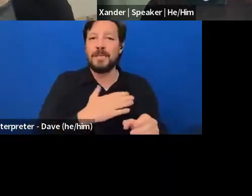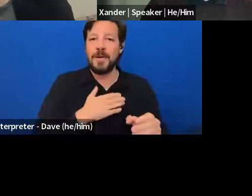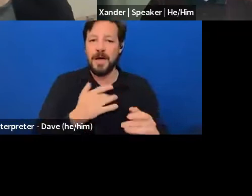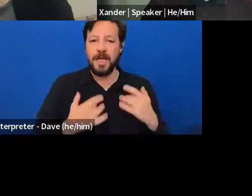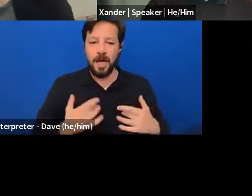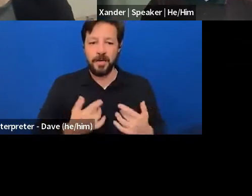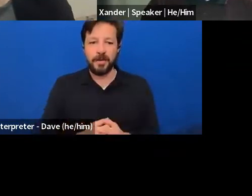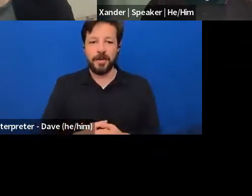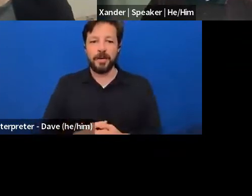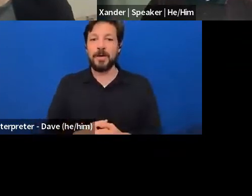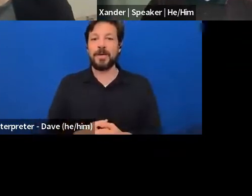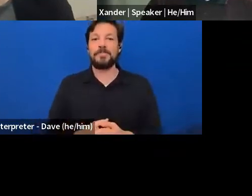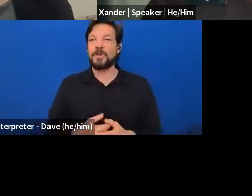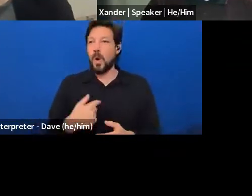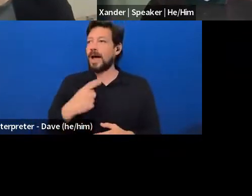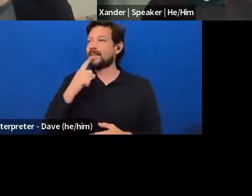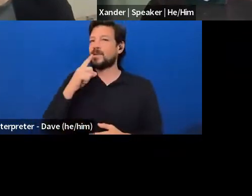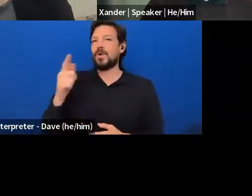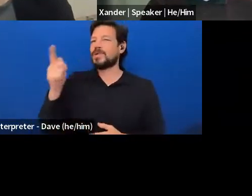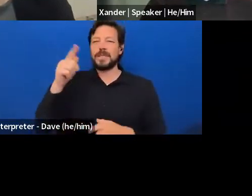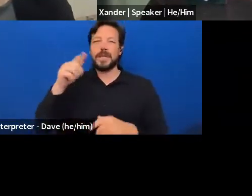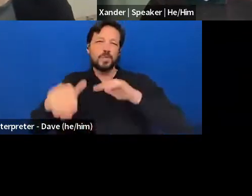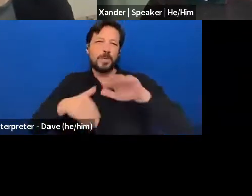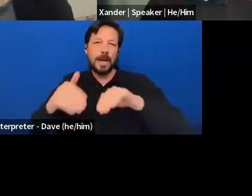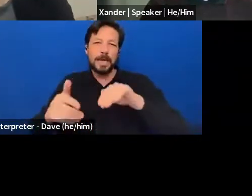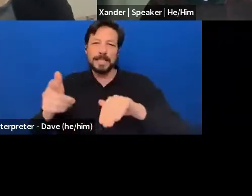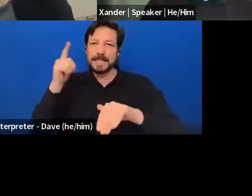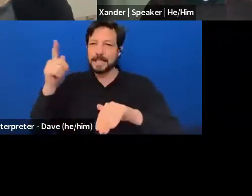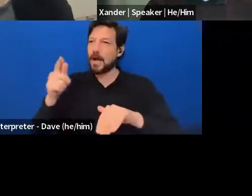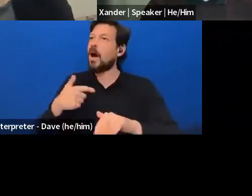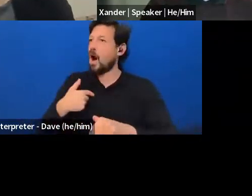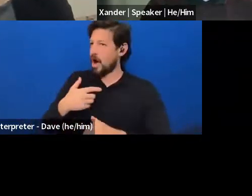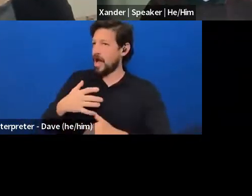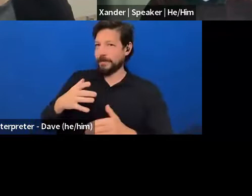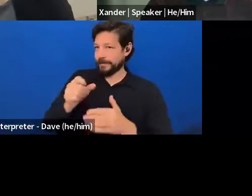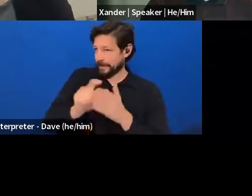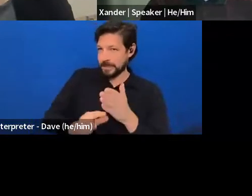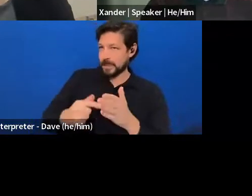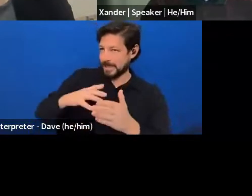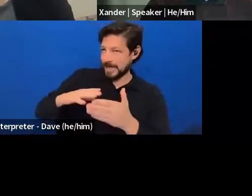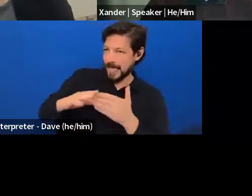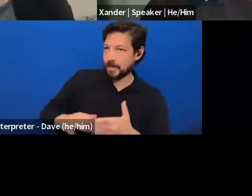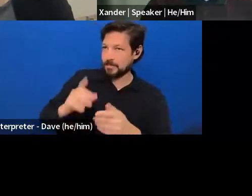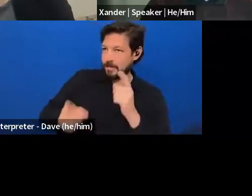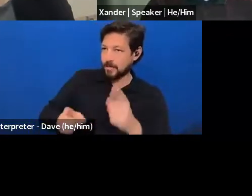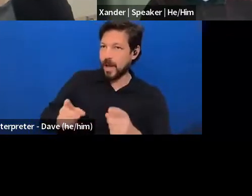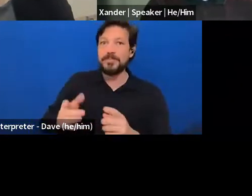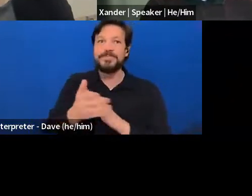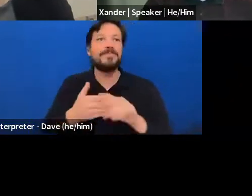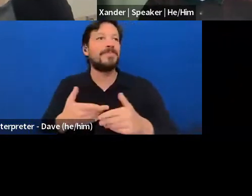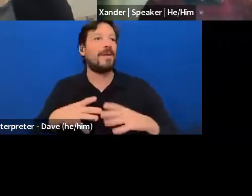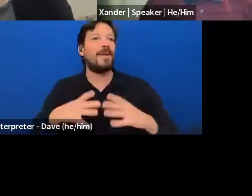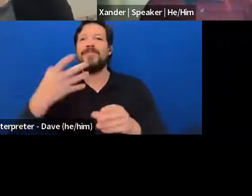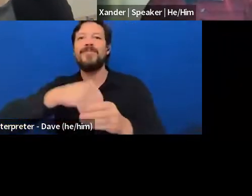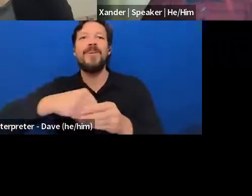to the instructor or whoever was running the session enabled me to participate in these activities the same way as everyone else did. And